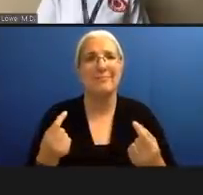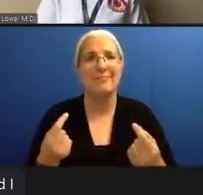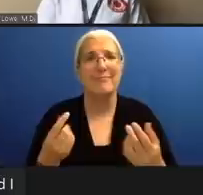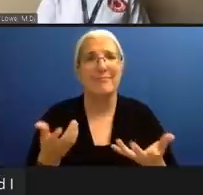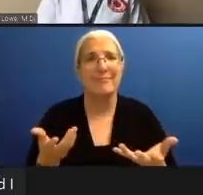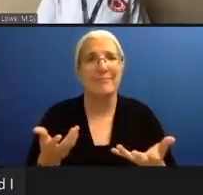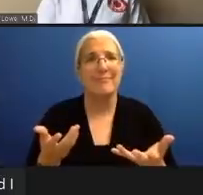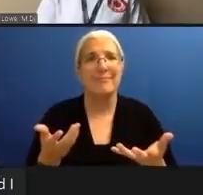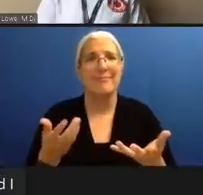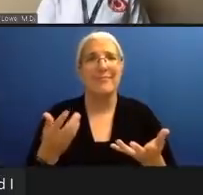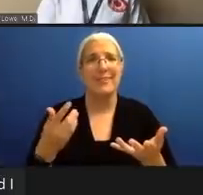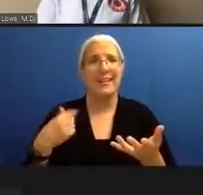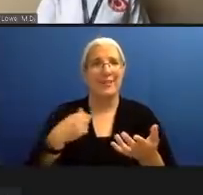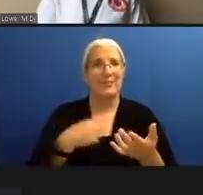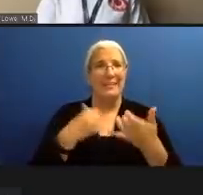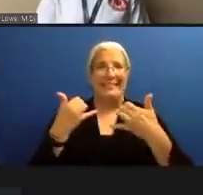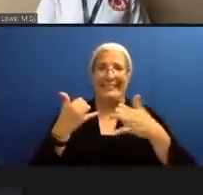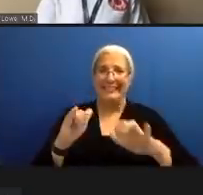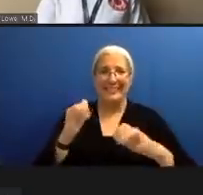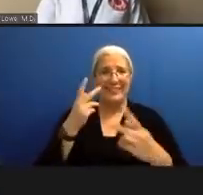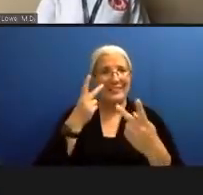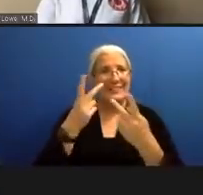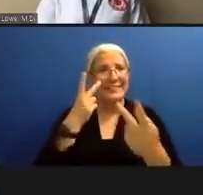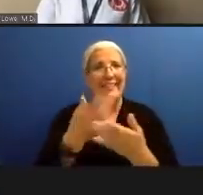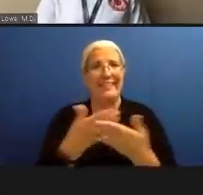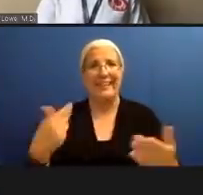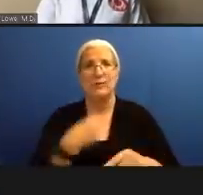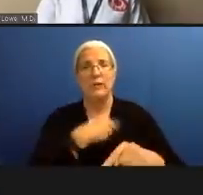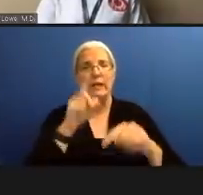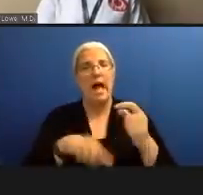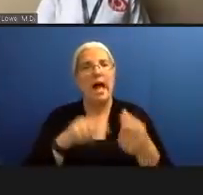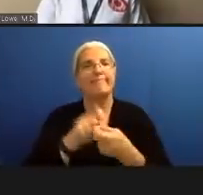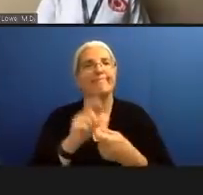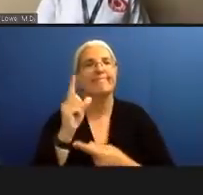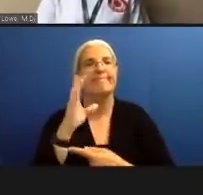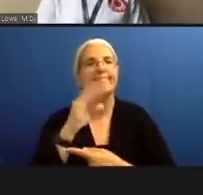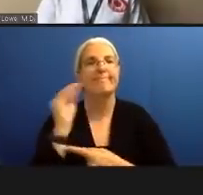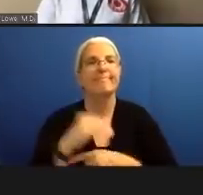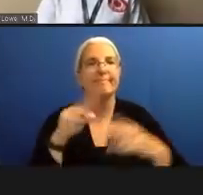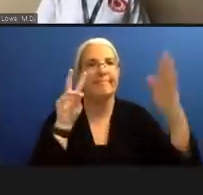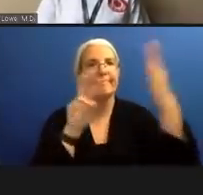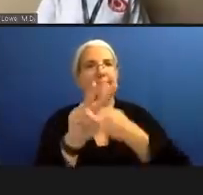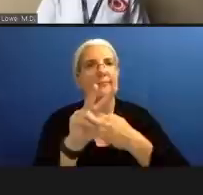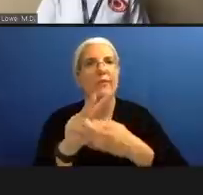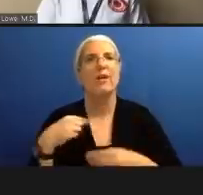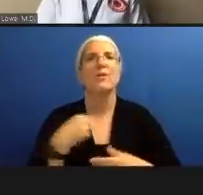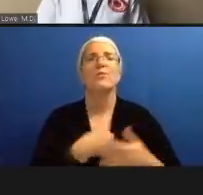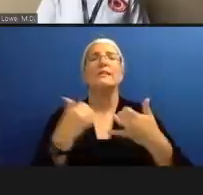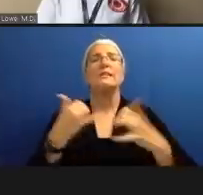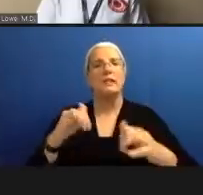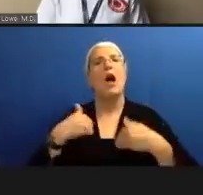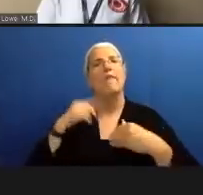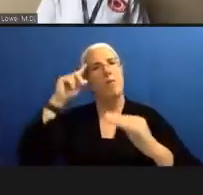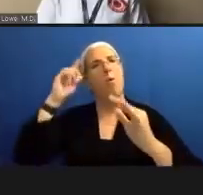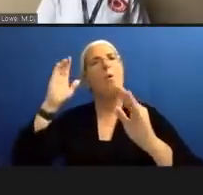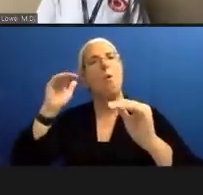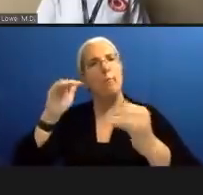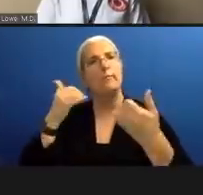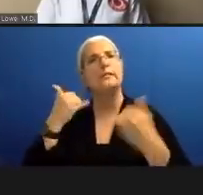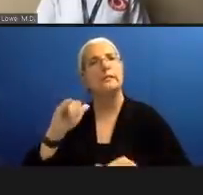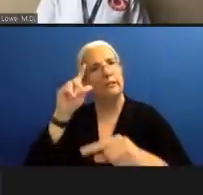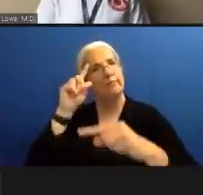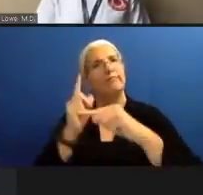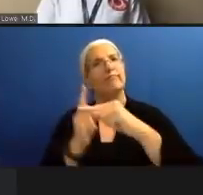here? And so I'm still hopeful, and where this will peak and so